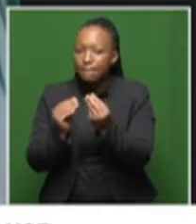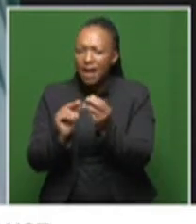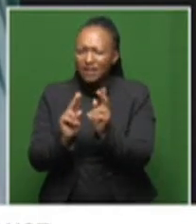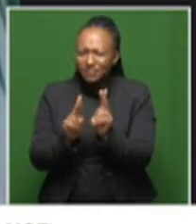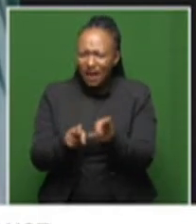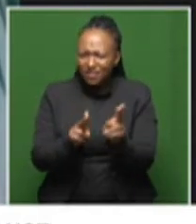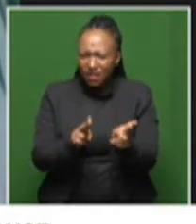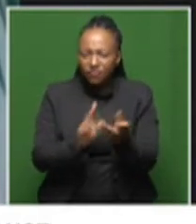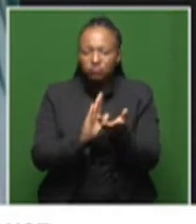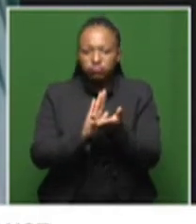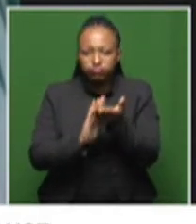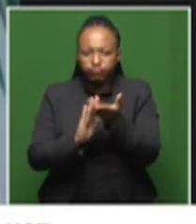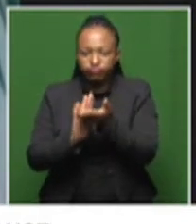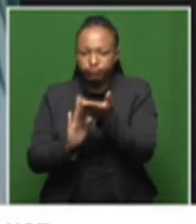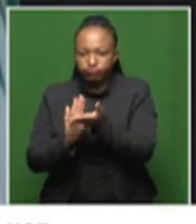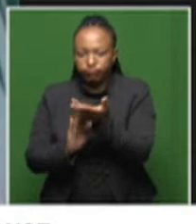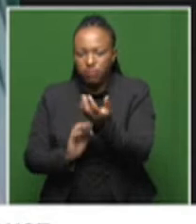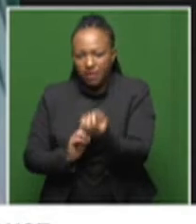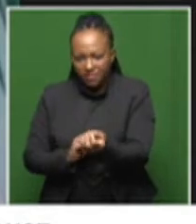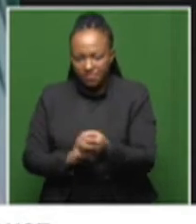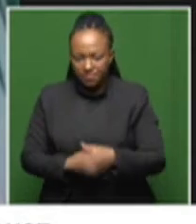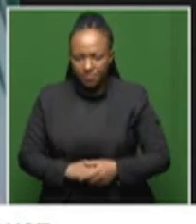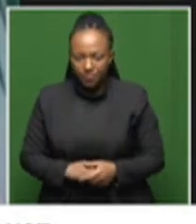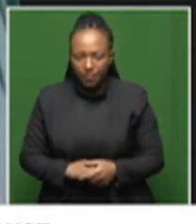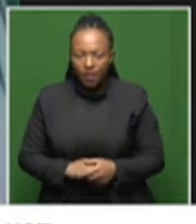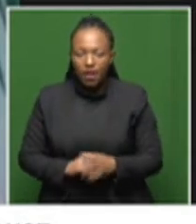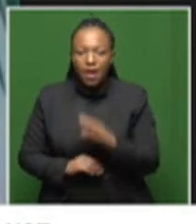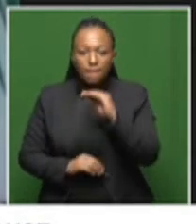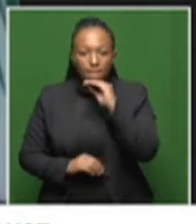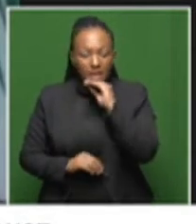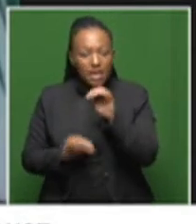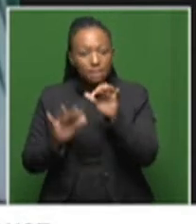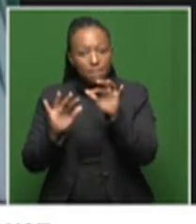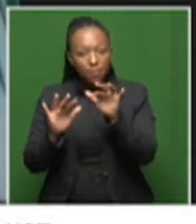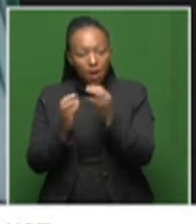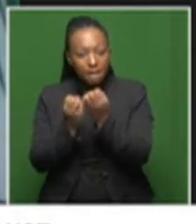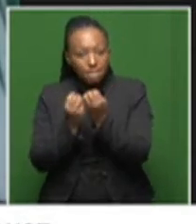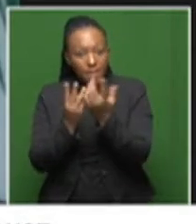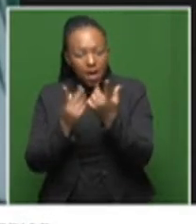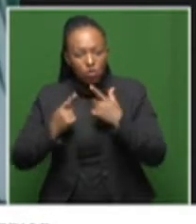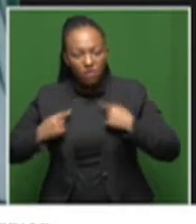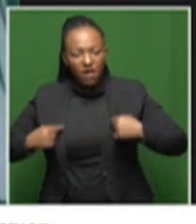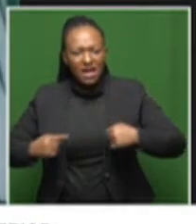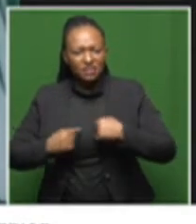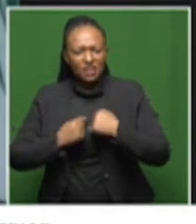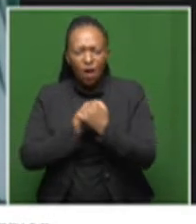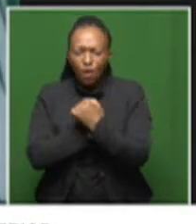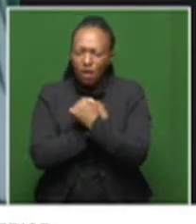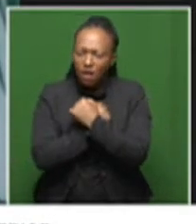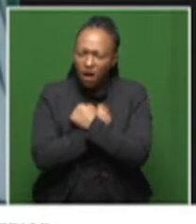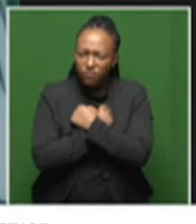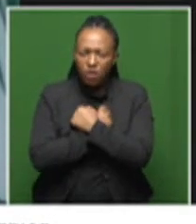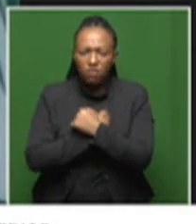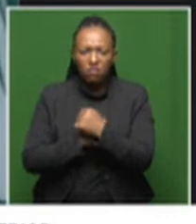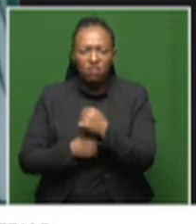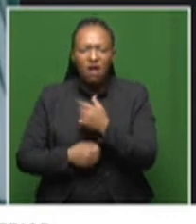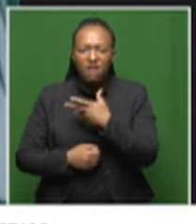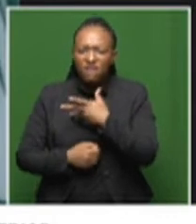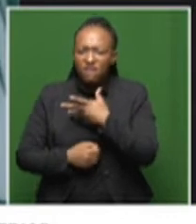increased. This means many of us are losing their loved ones, mothers, fathers,